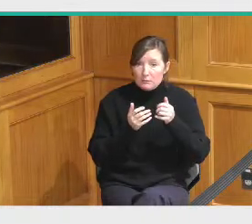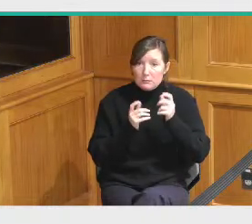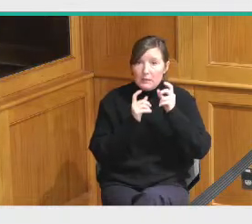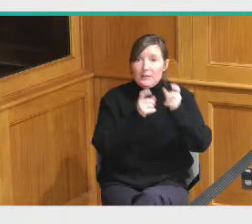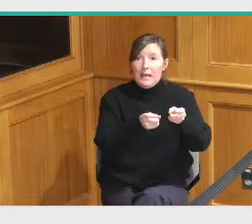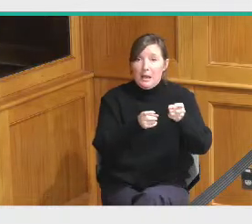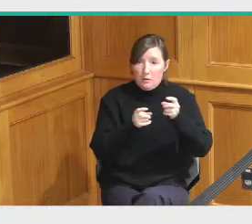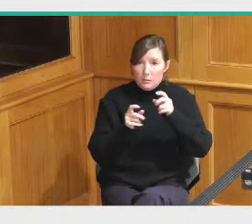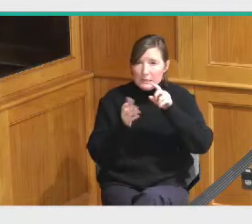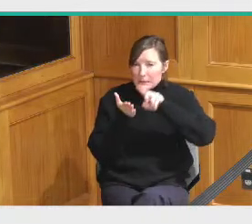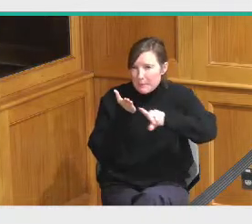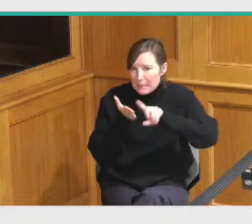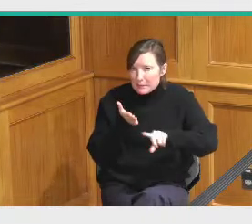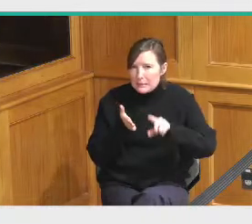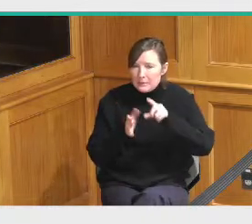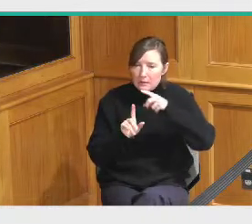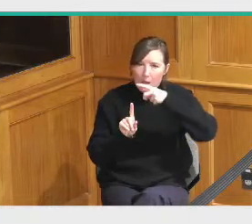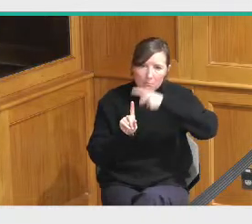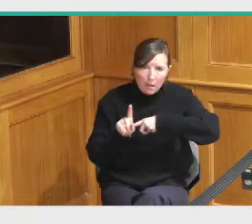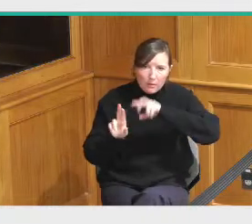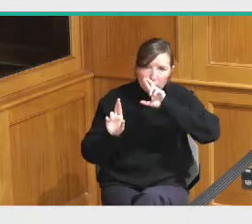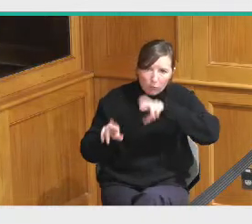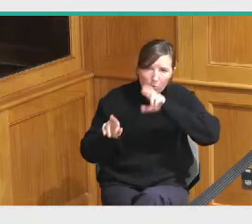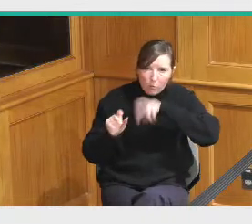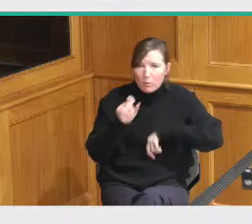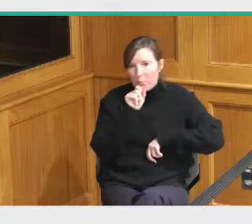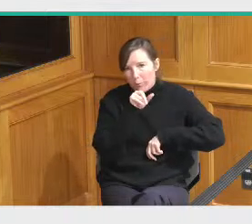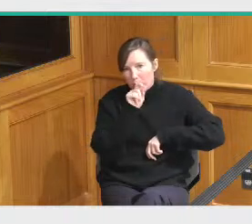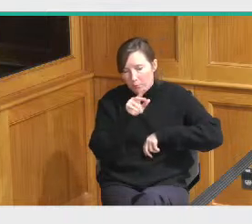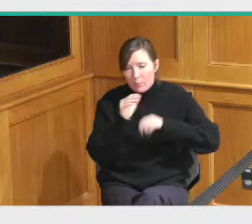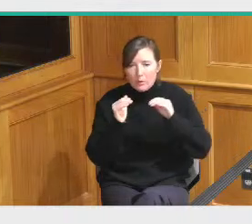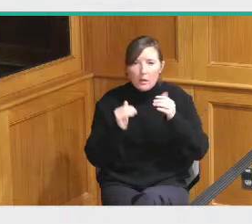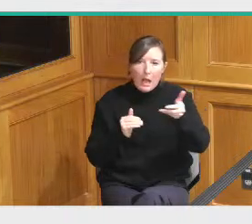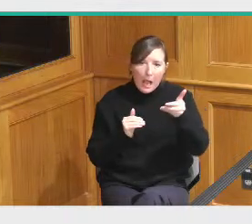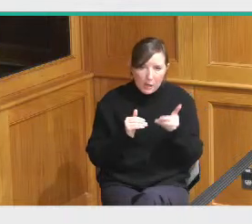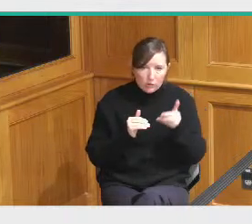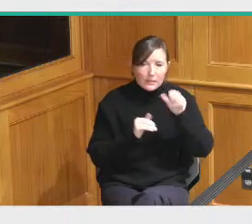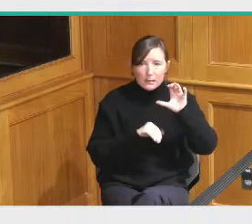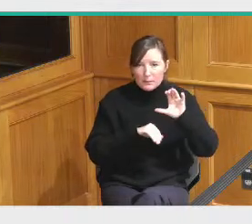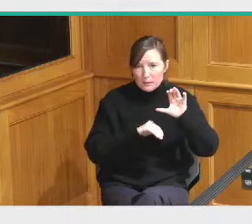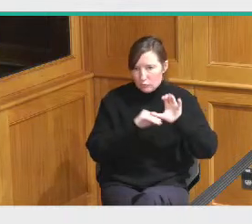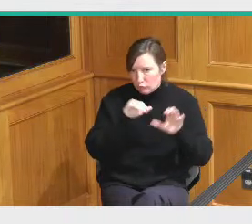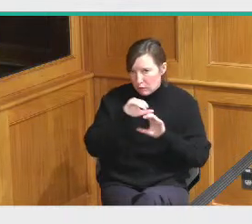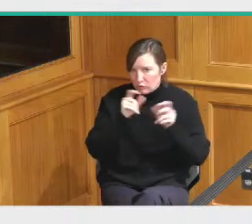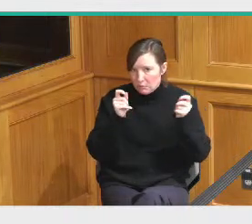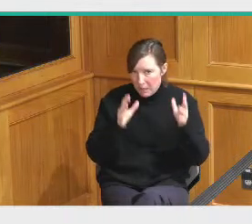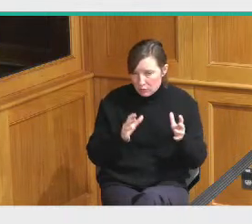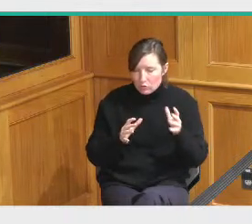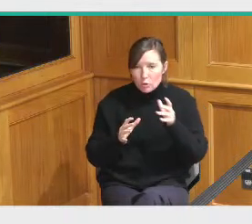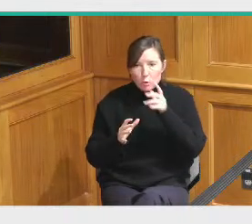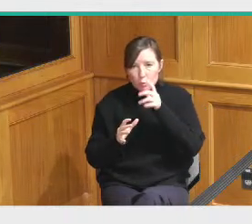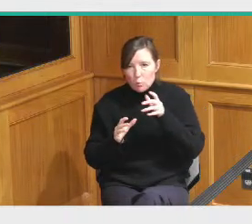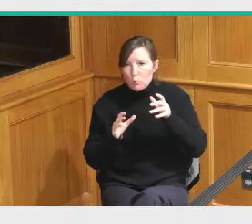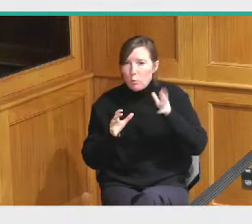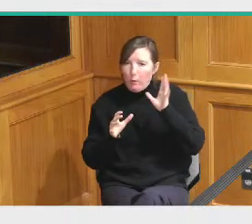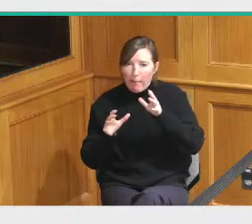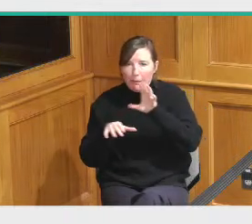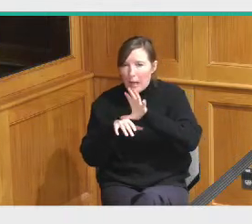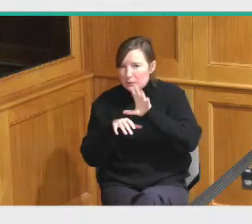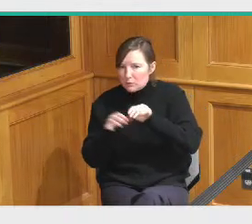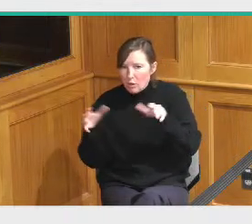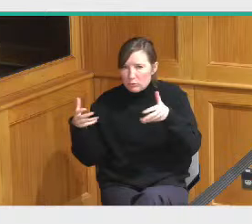work, monthly reporting, hiring the construction manager and consultants. It also controls things like